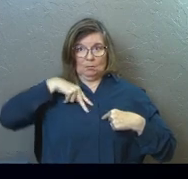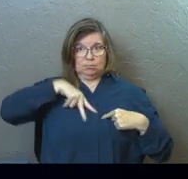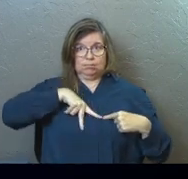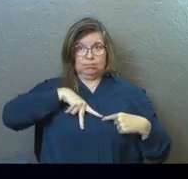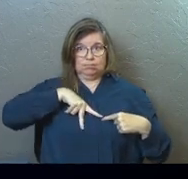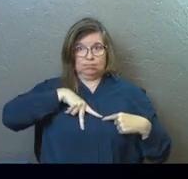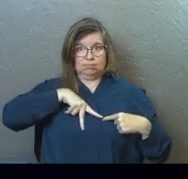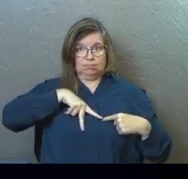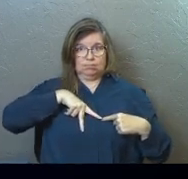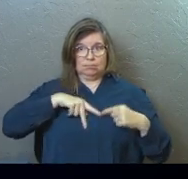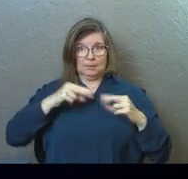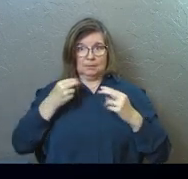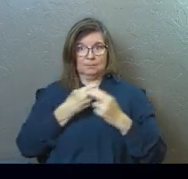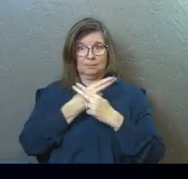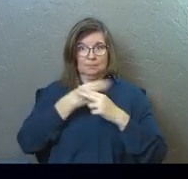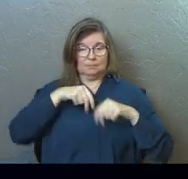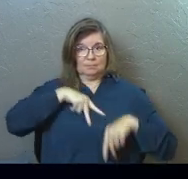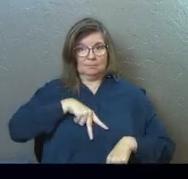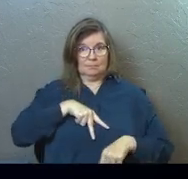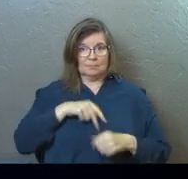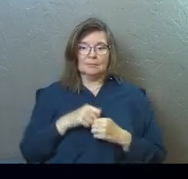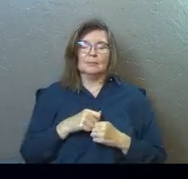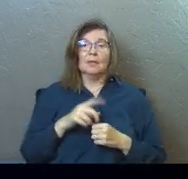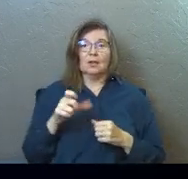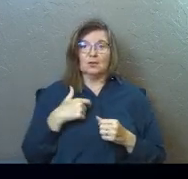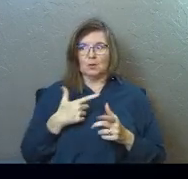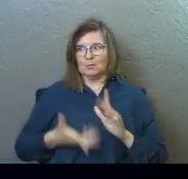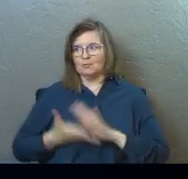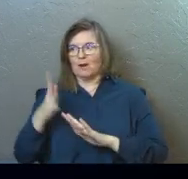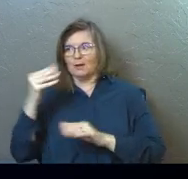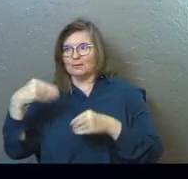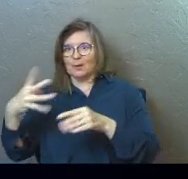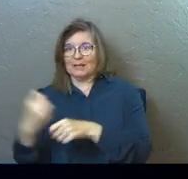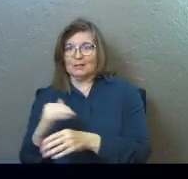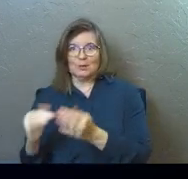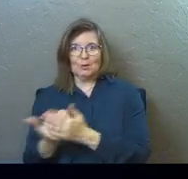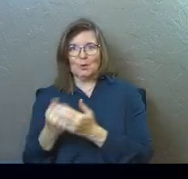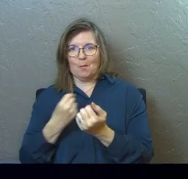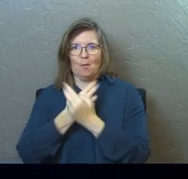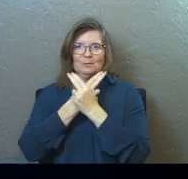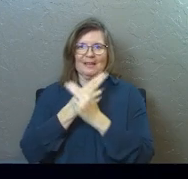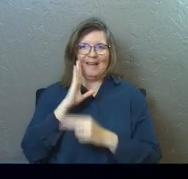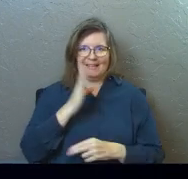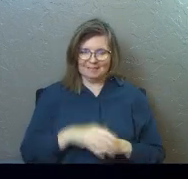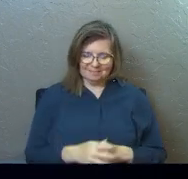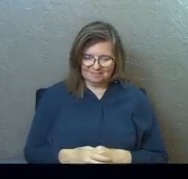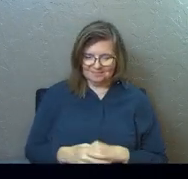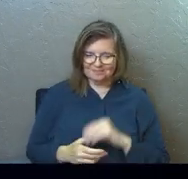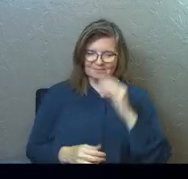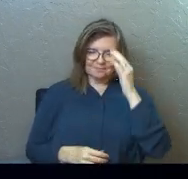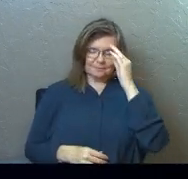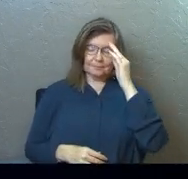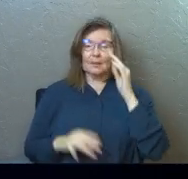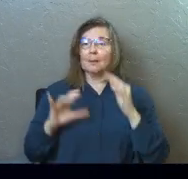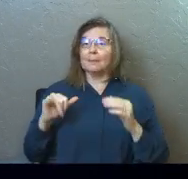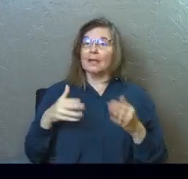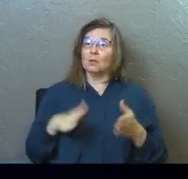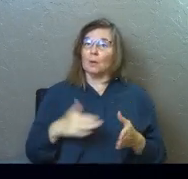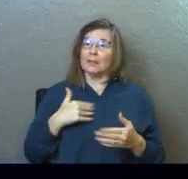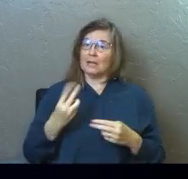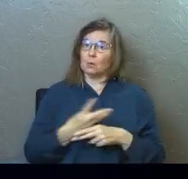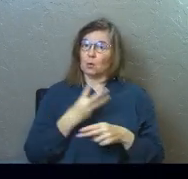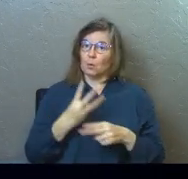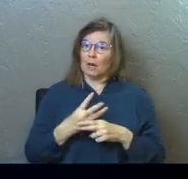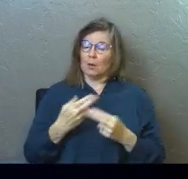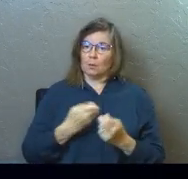super long and hanging down. You're going to be running right out to the store this afternoon, getting yourself a new bow tie. But that's the way